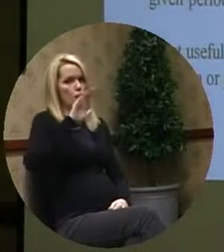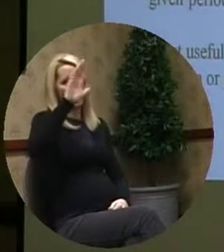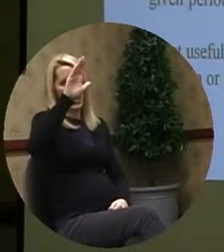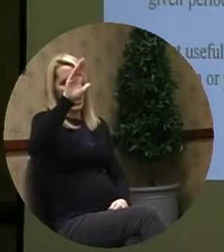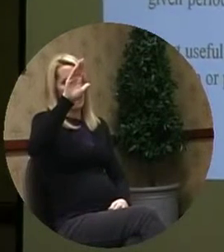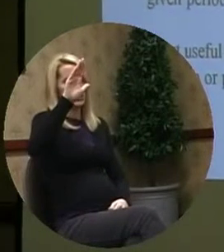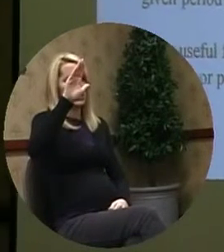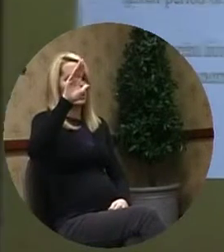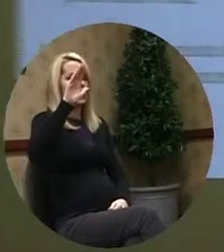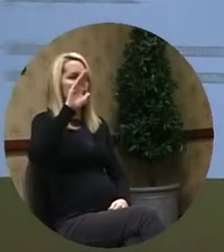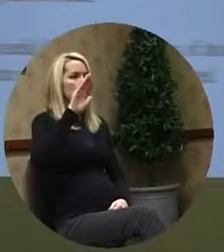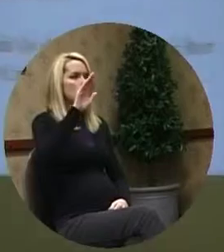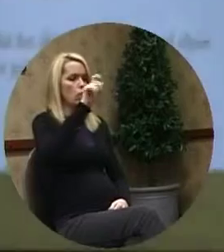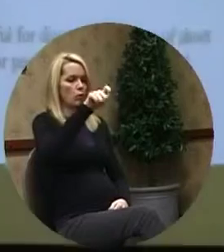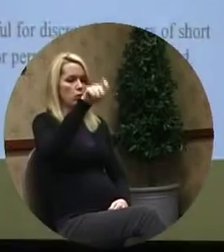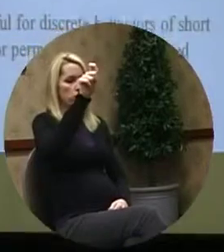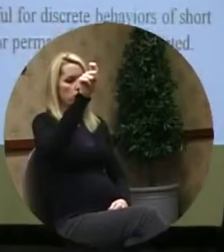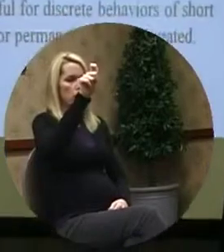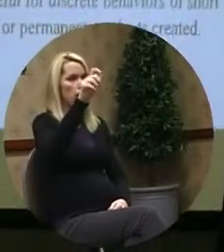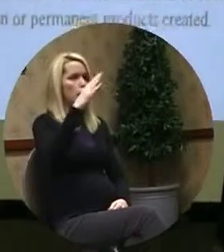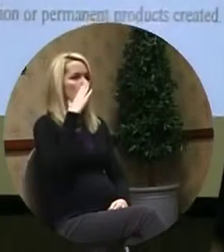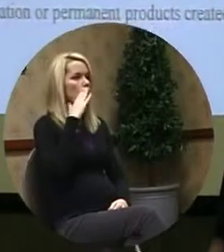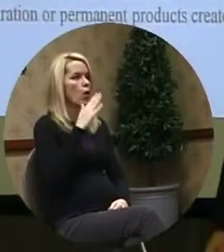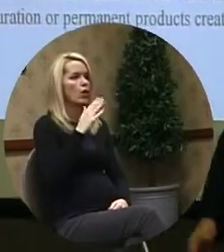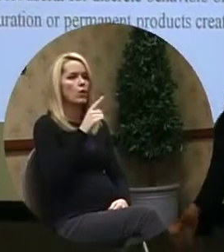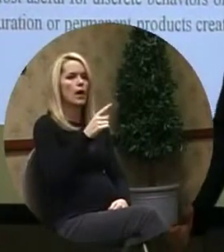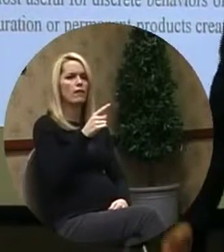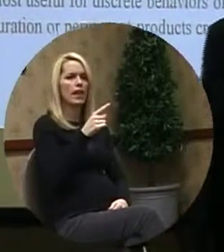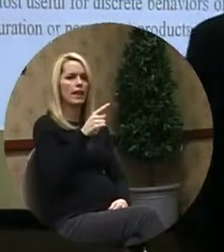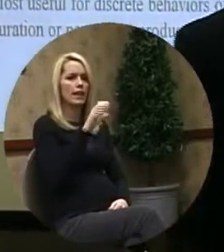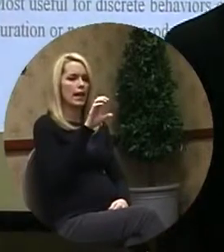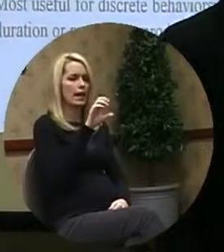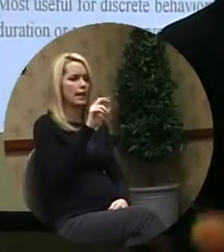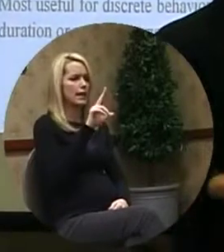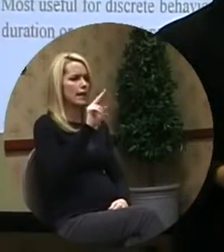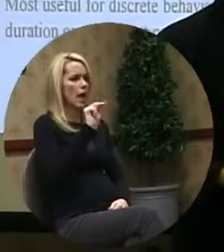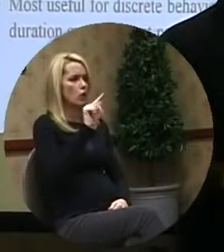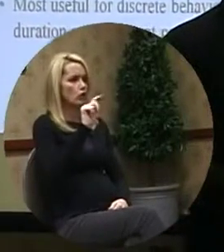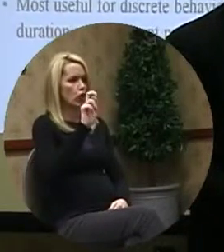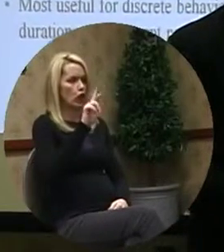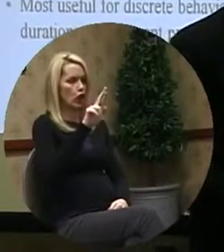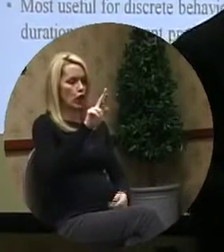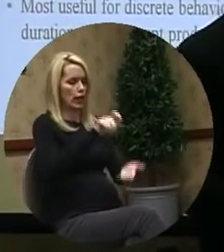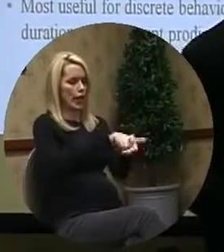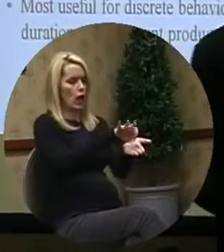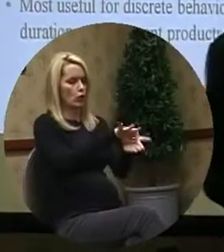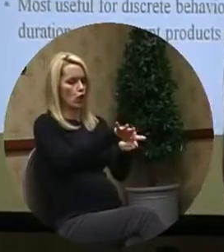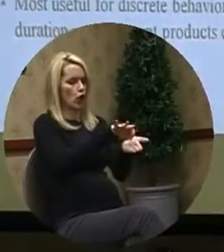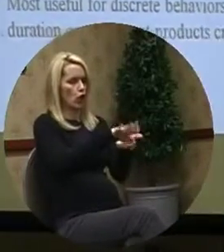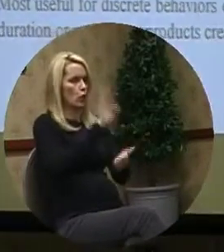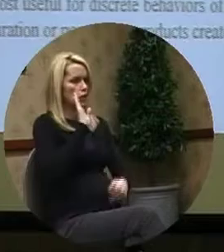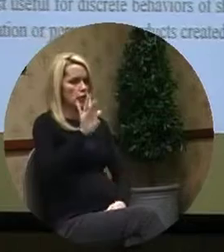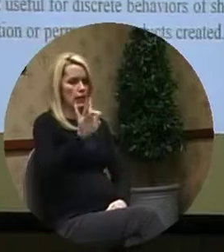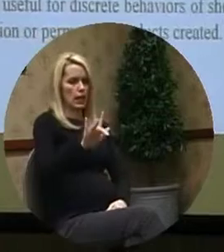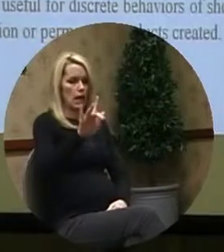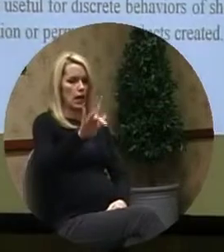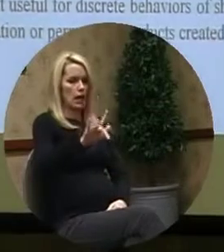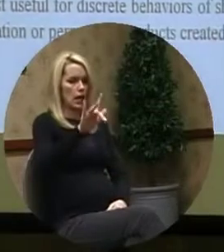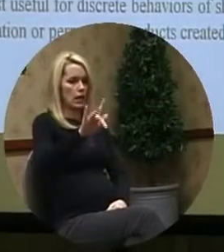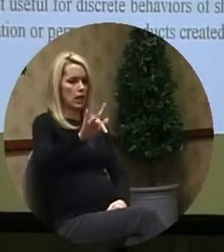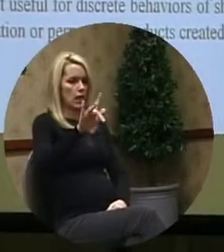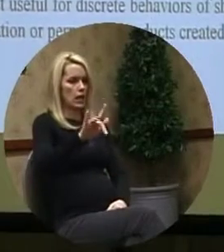counters. This is the one you keep in your pocket or keep on your desk or clipboard or whatever, and you just reach over and click it each time that happens. And you can